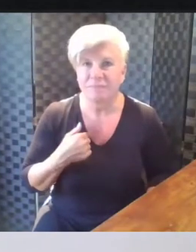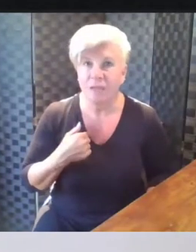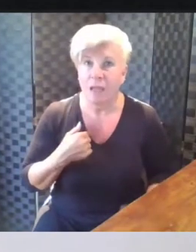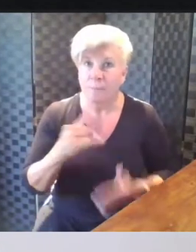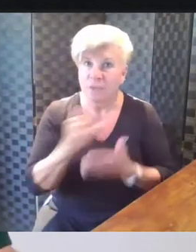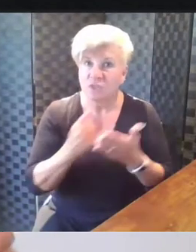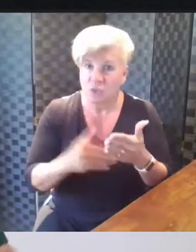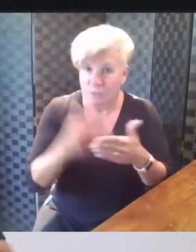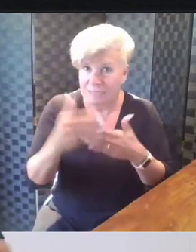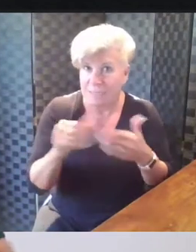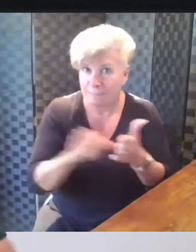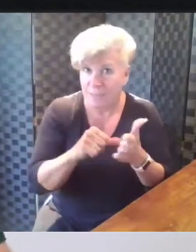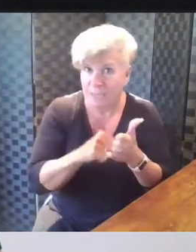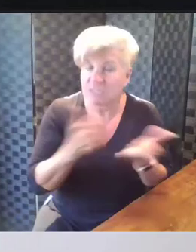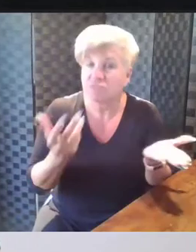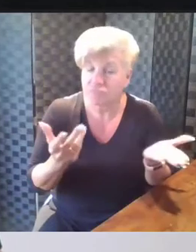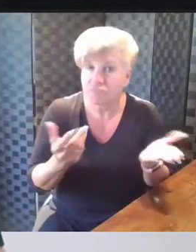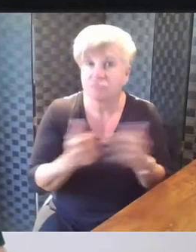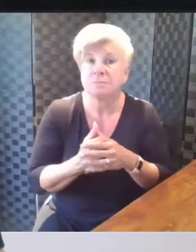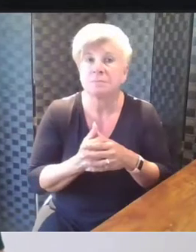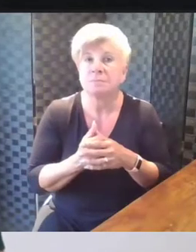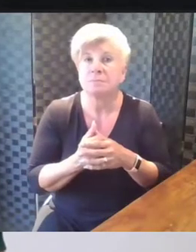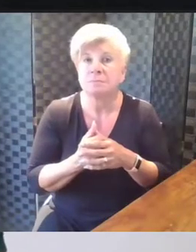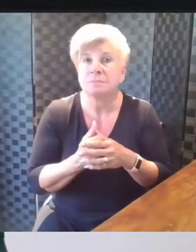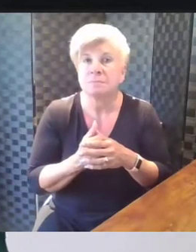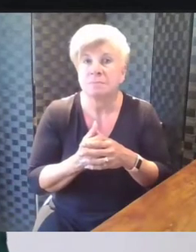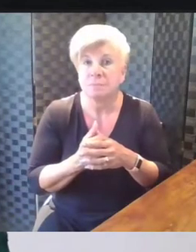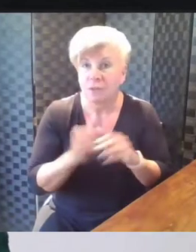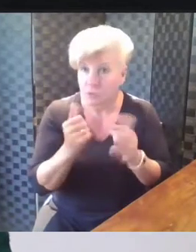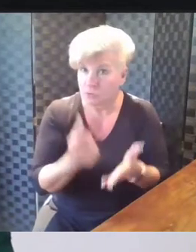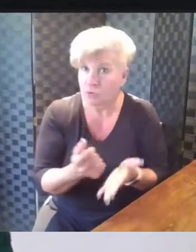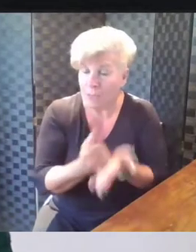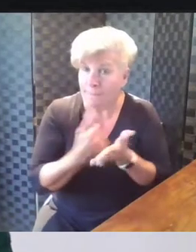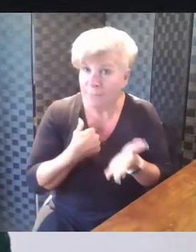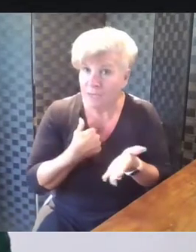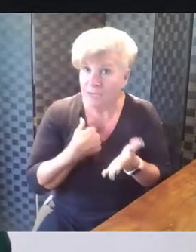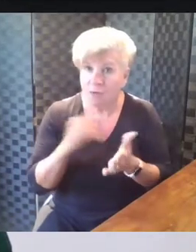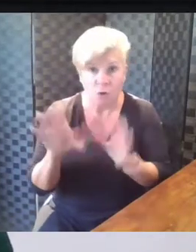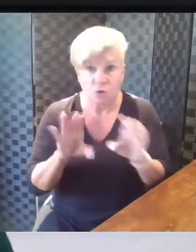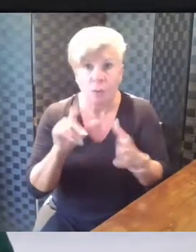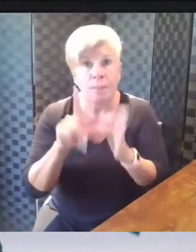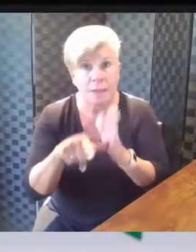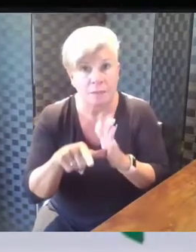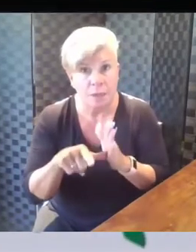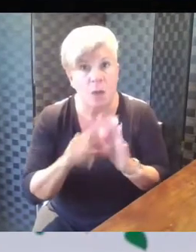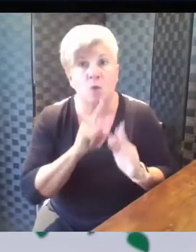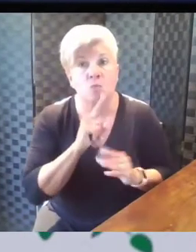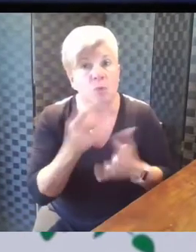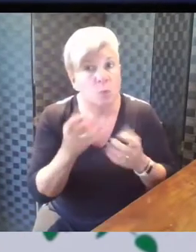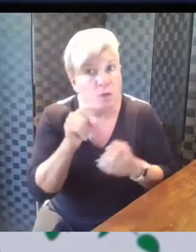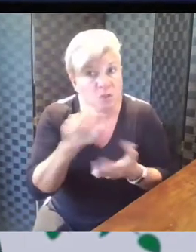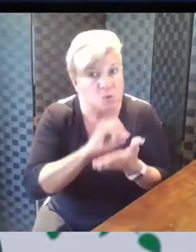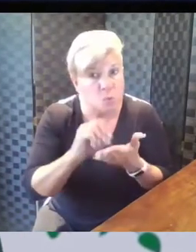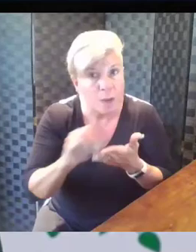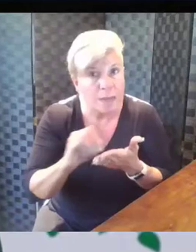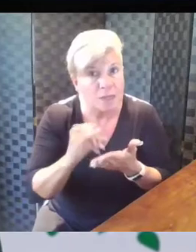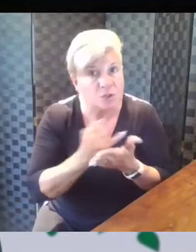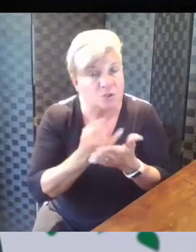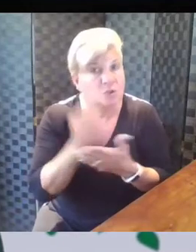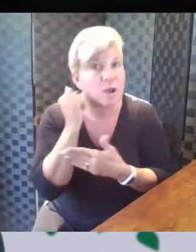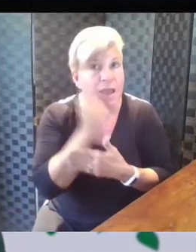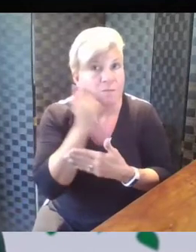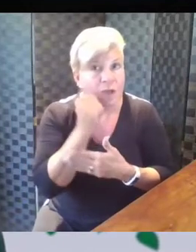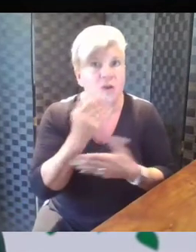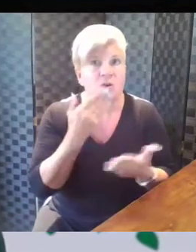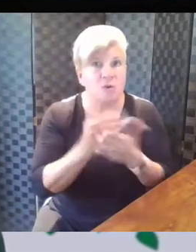next journal page. So I'm going to start a new page. And you can do this with me, or you can do it later. But I really want you to write in your journal every day. Good